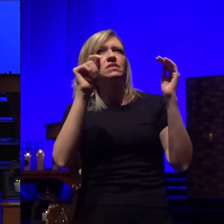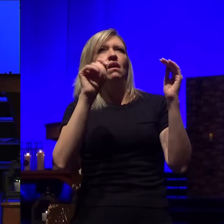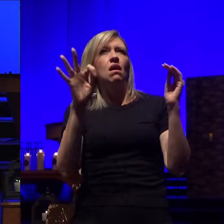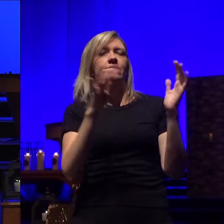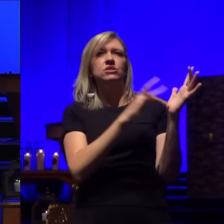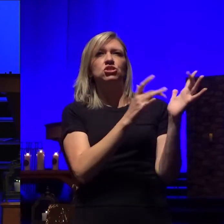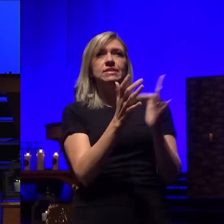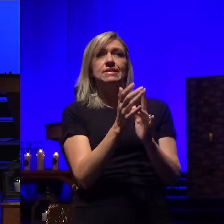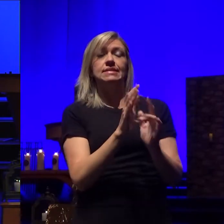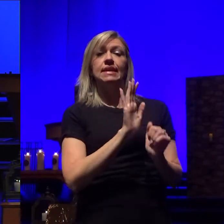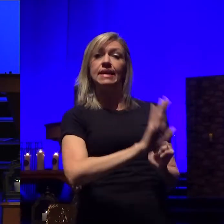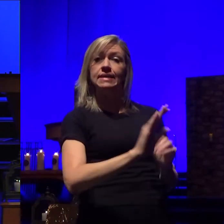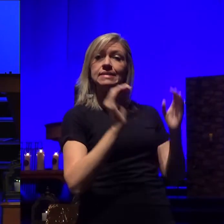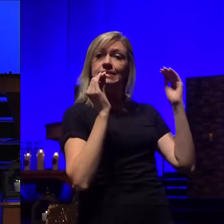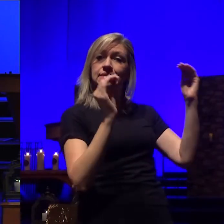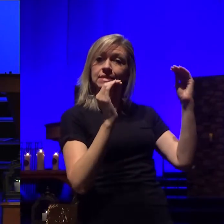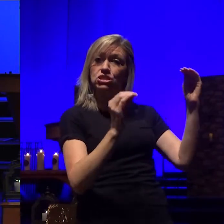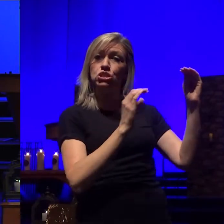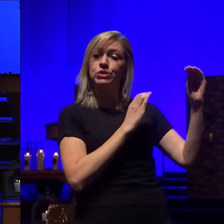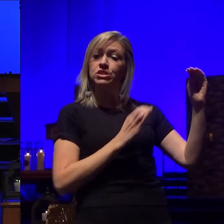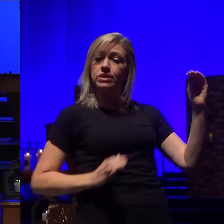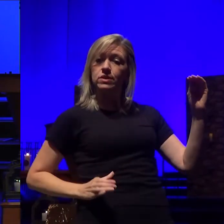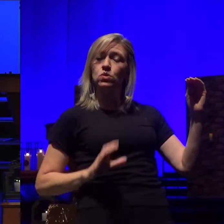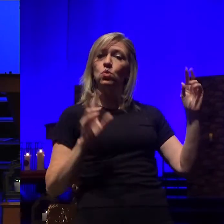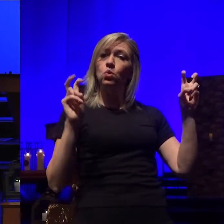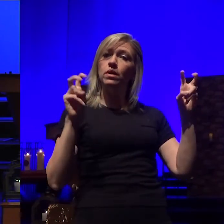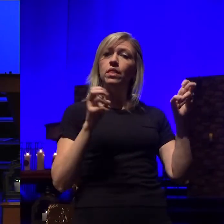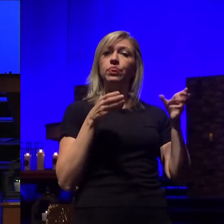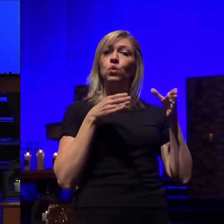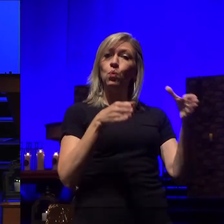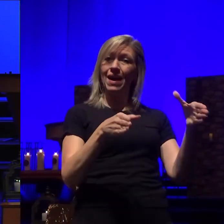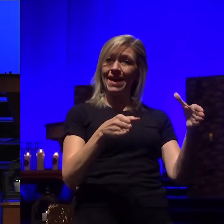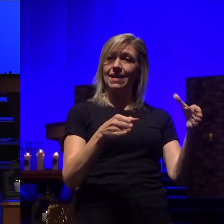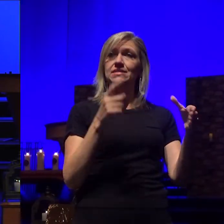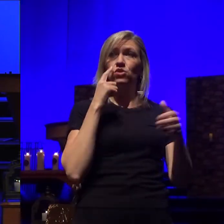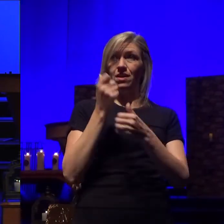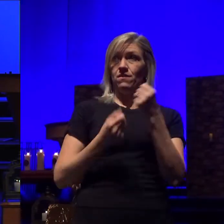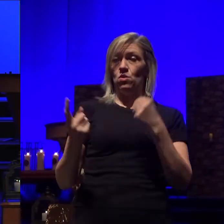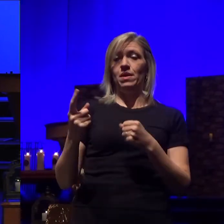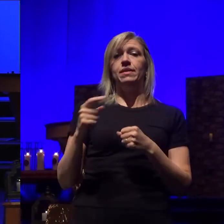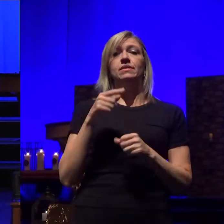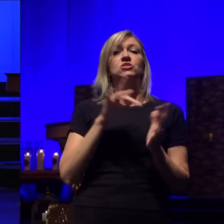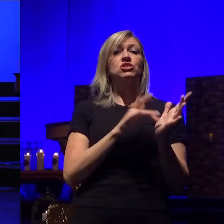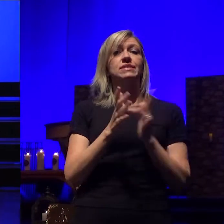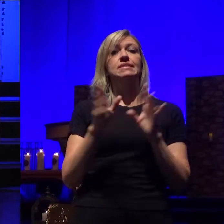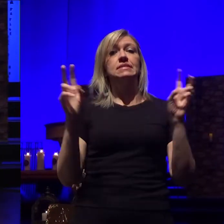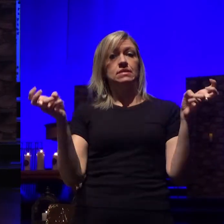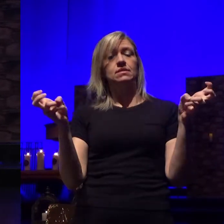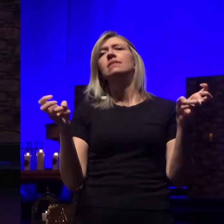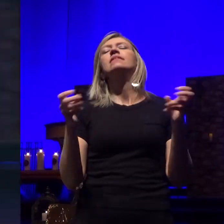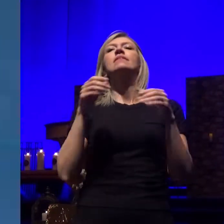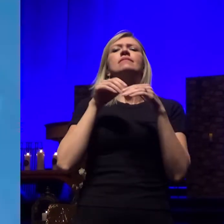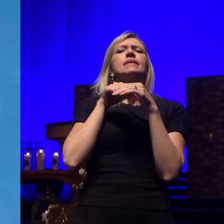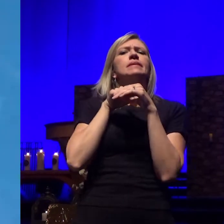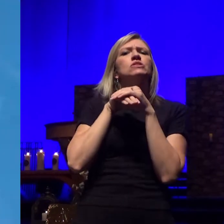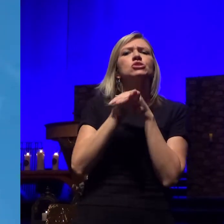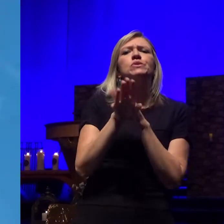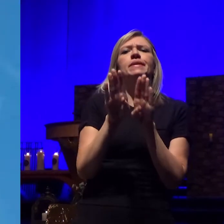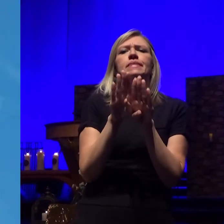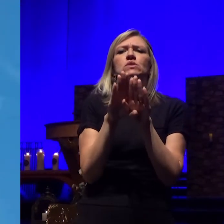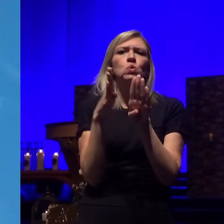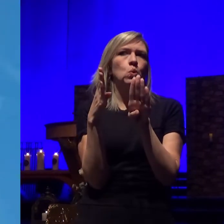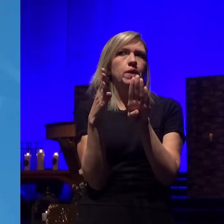that Christianity, or what he would call the way, was for everyone. He says this in the Gospels: "Enter in through the narrow